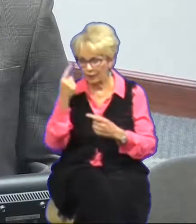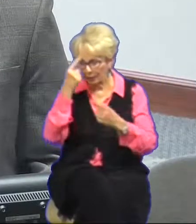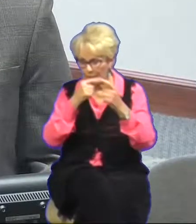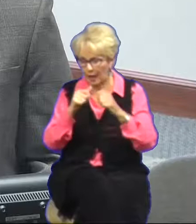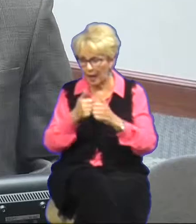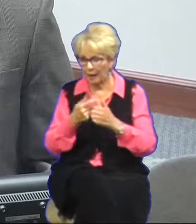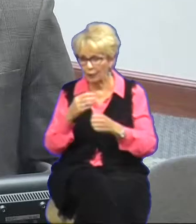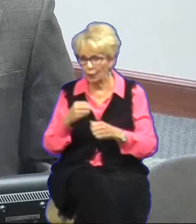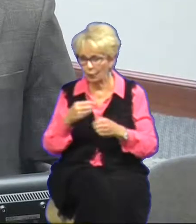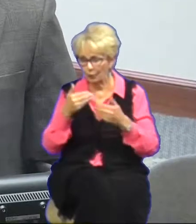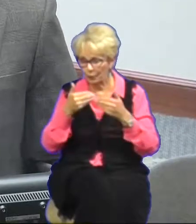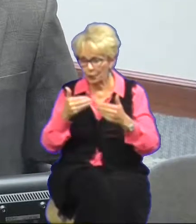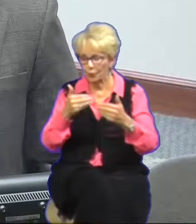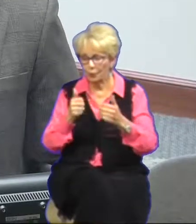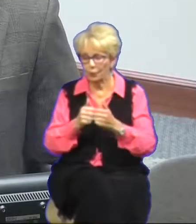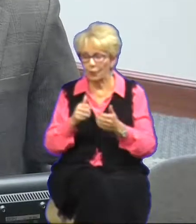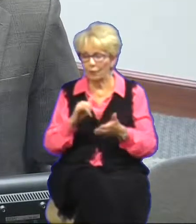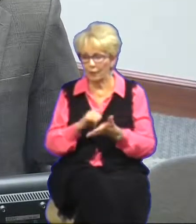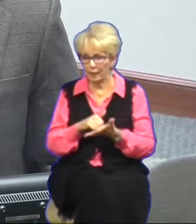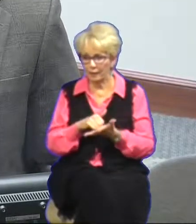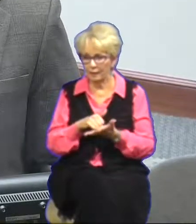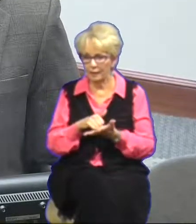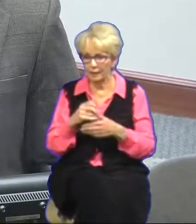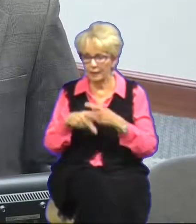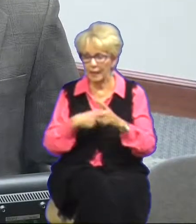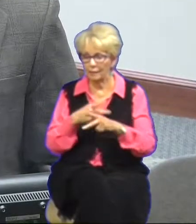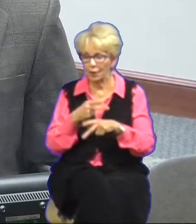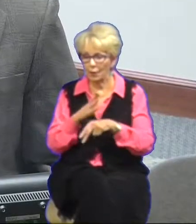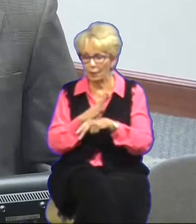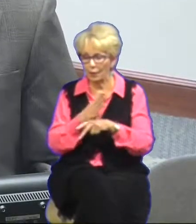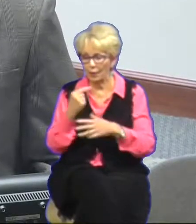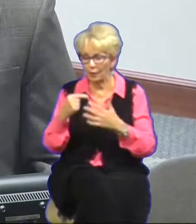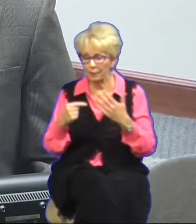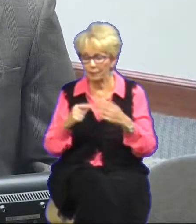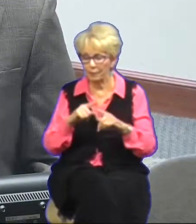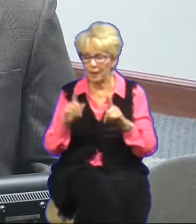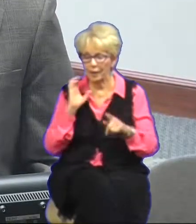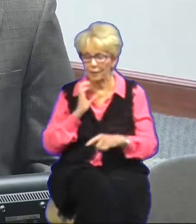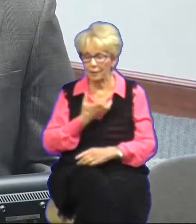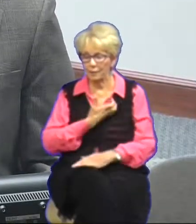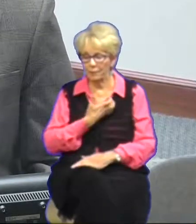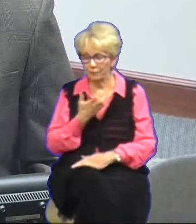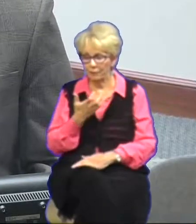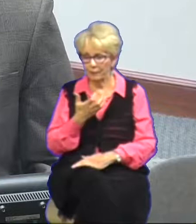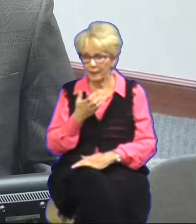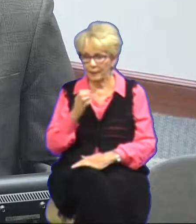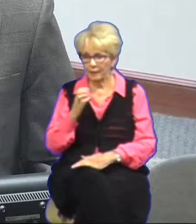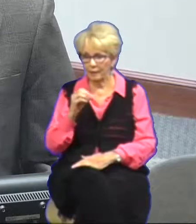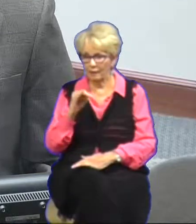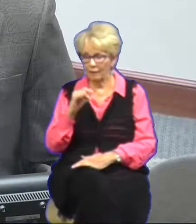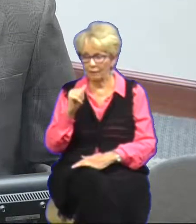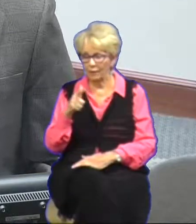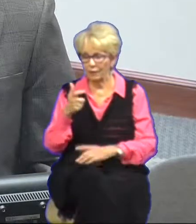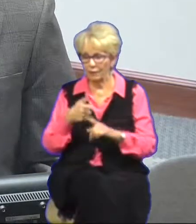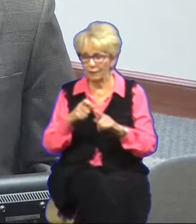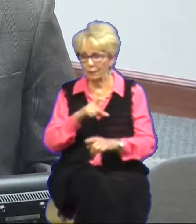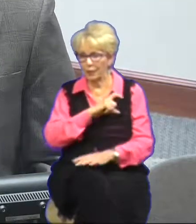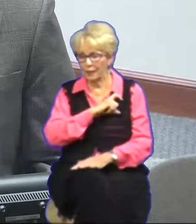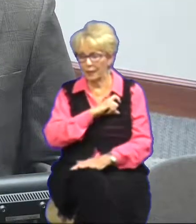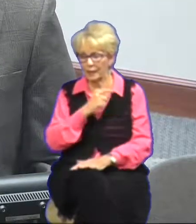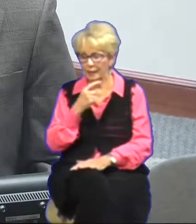to pursue these types of businesses and whatnot, but our official stance from our police